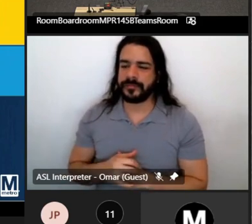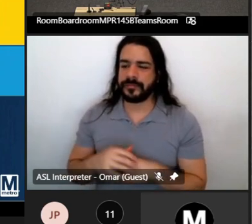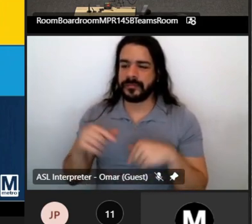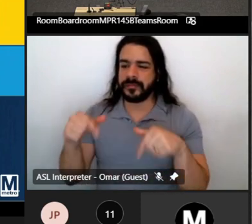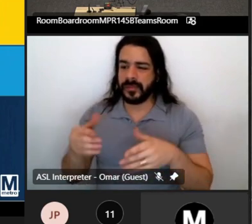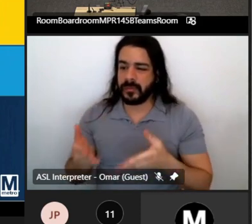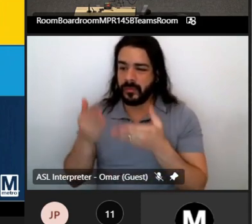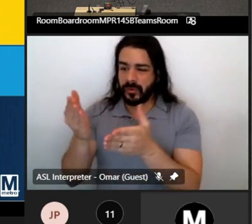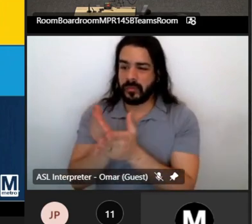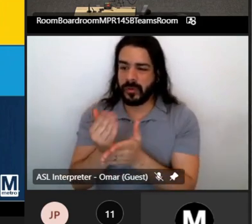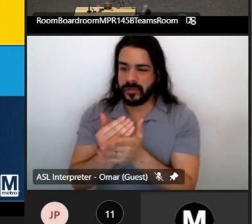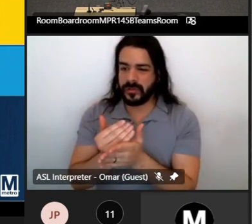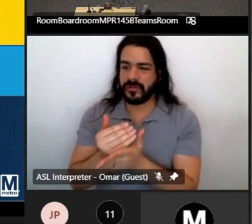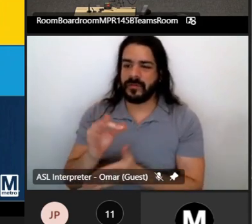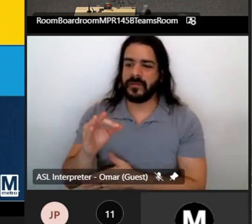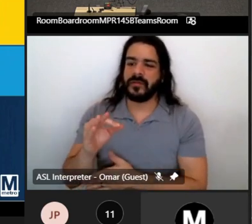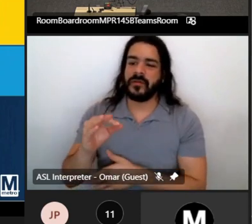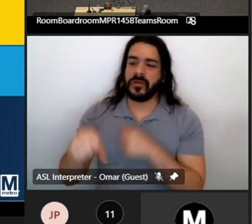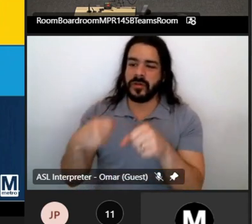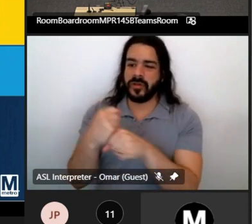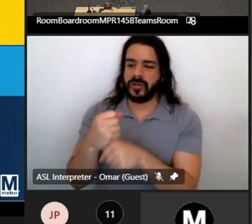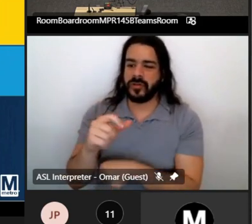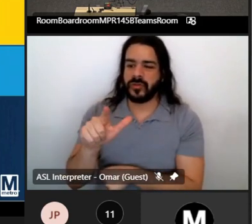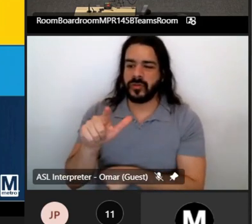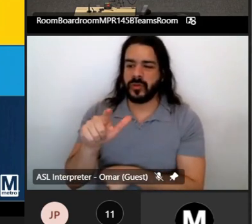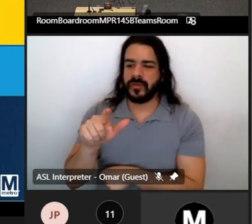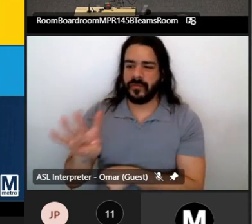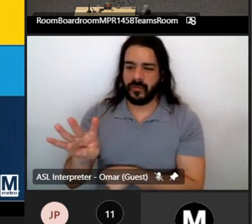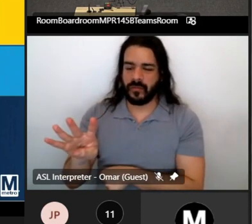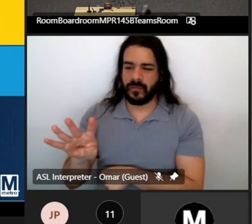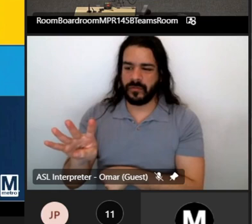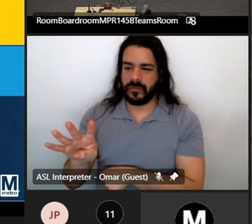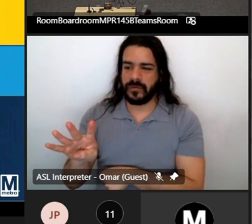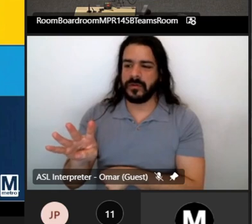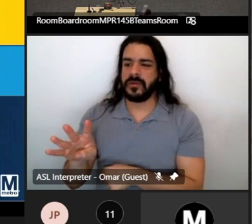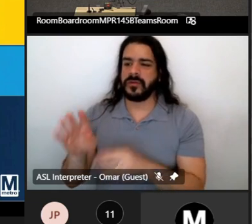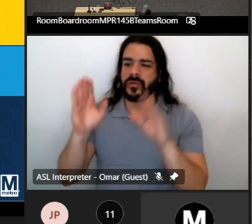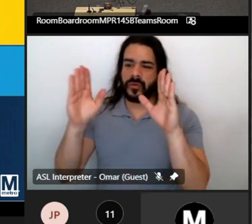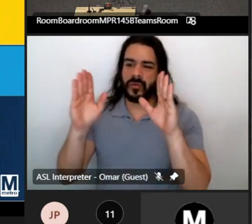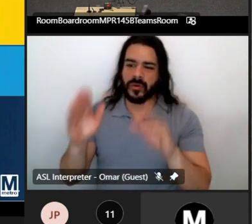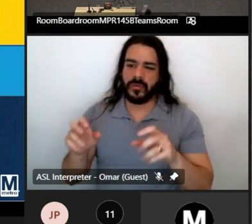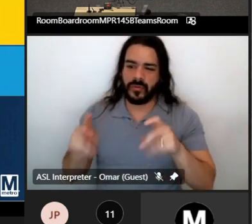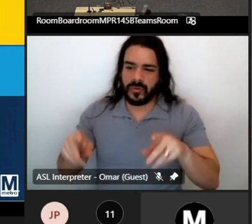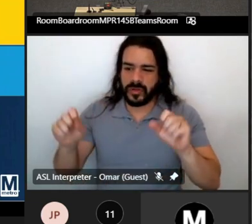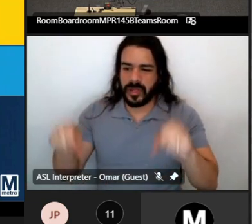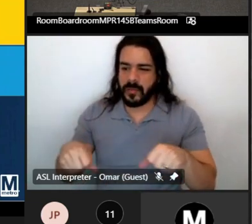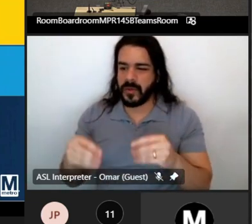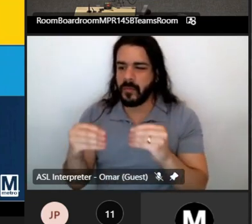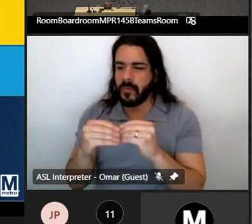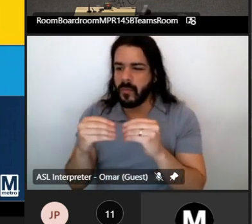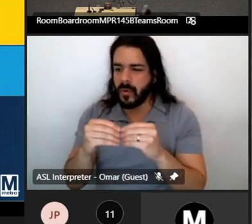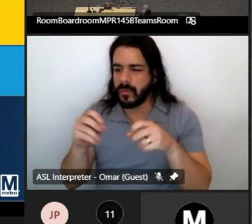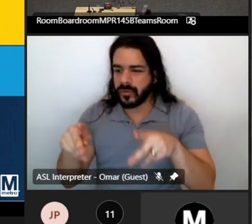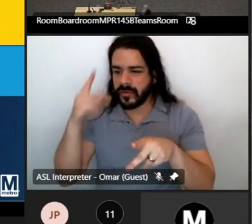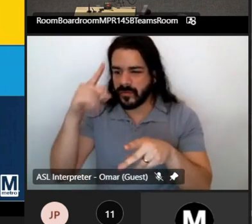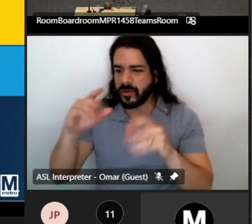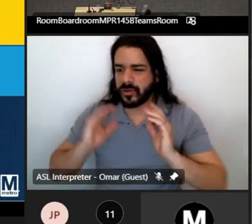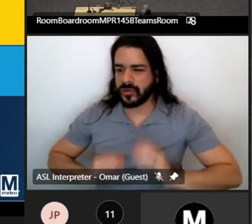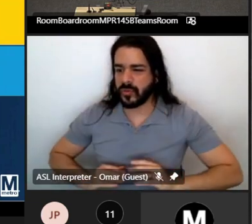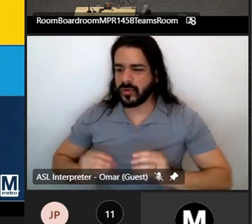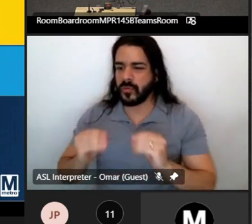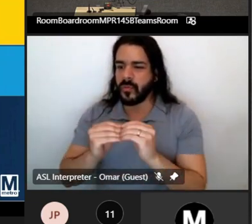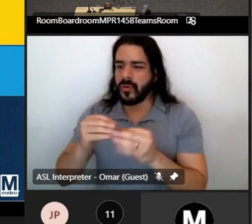The proposed FY24 budget is a great opportunity to provide more frequent service to customers, simpler